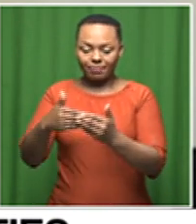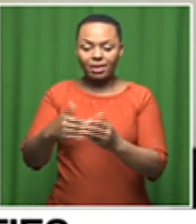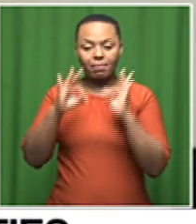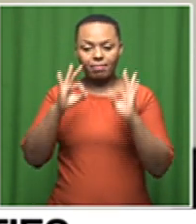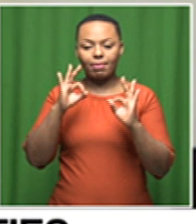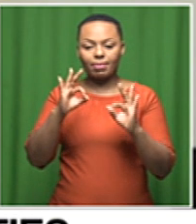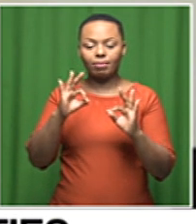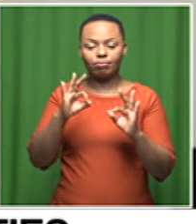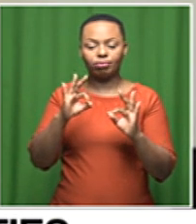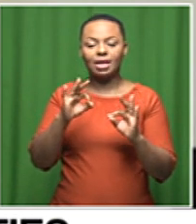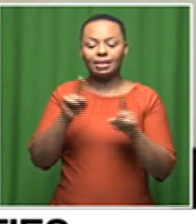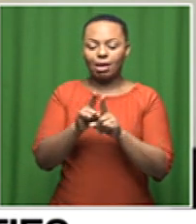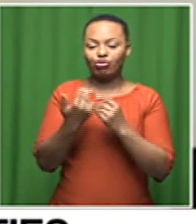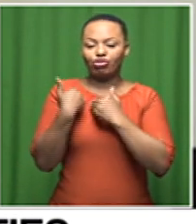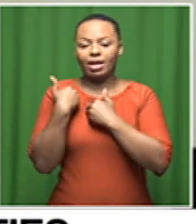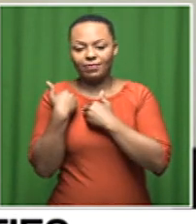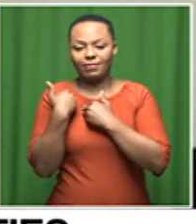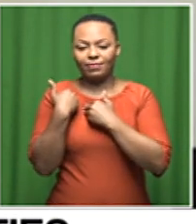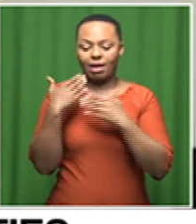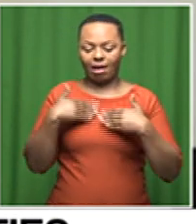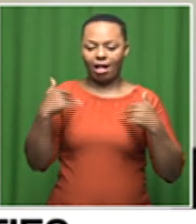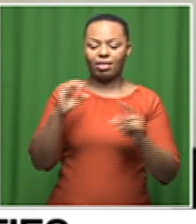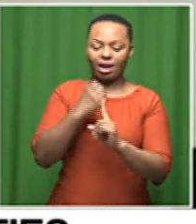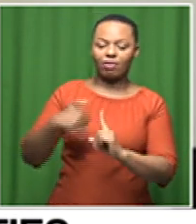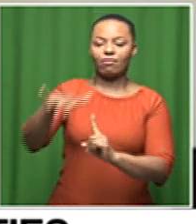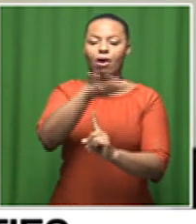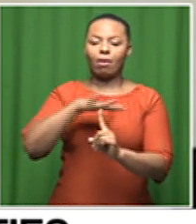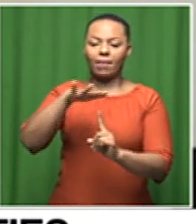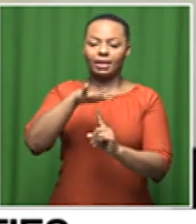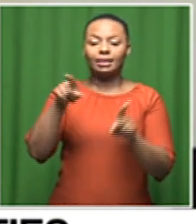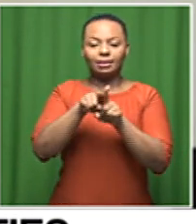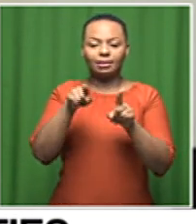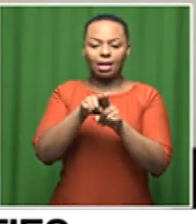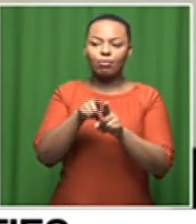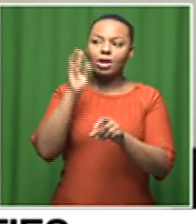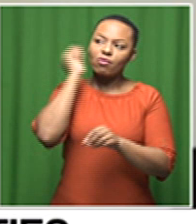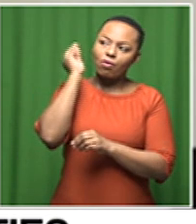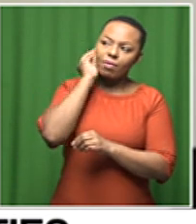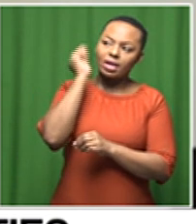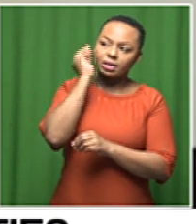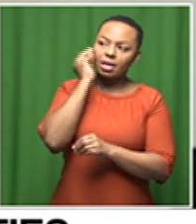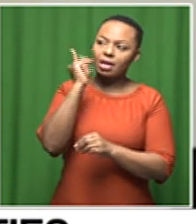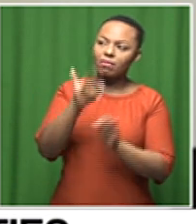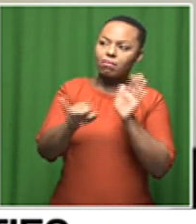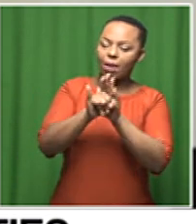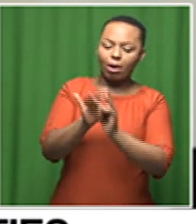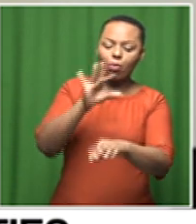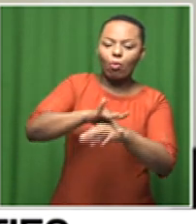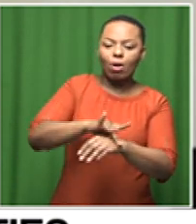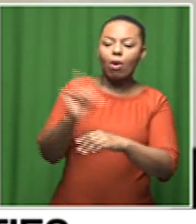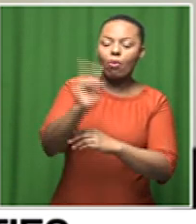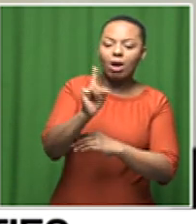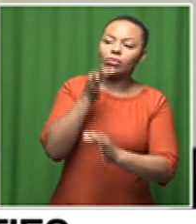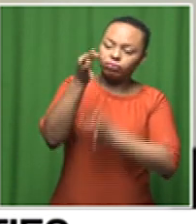be treated in a safe and healthy environment, and also be informed of their diagnosis, as well as